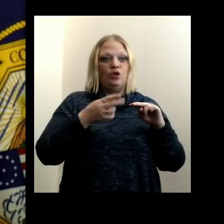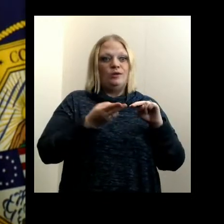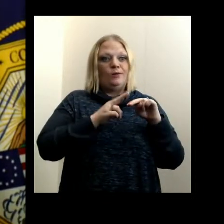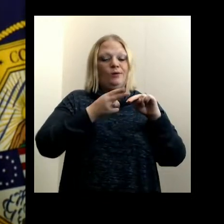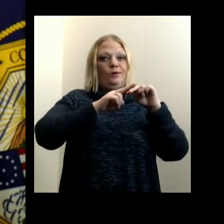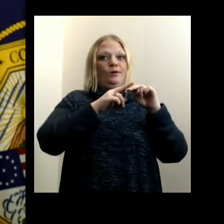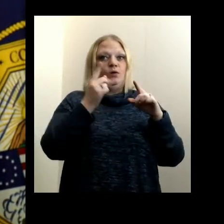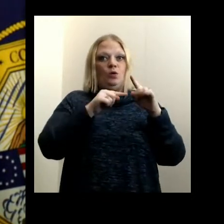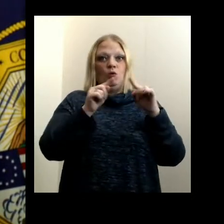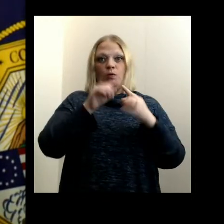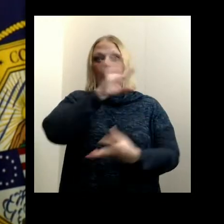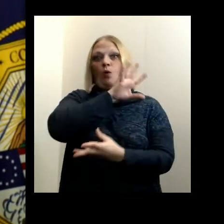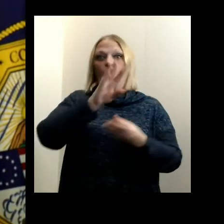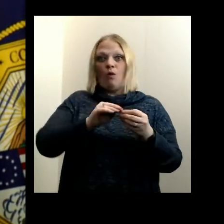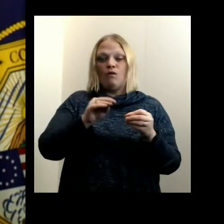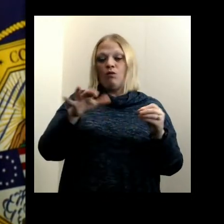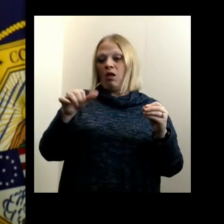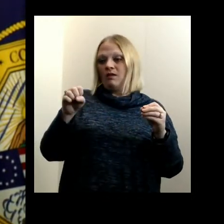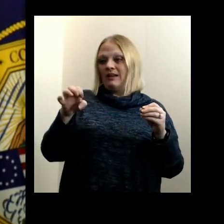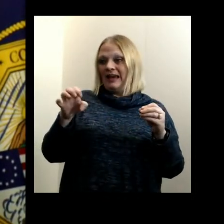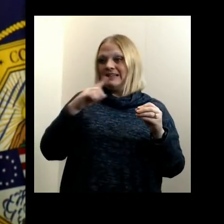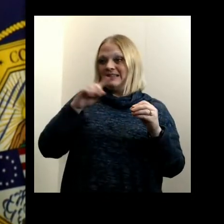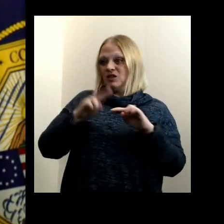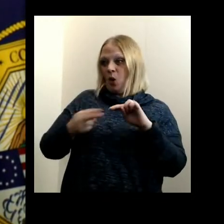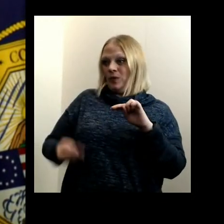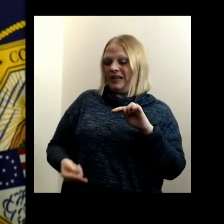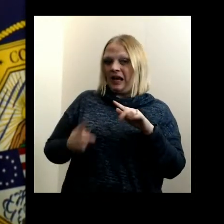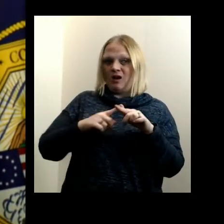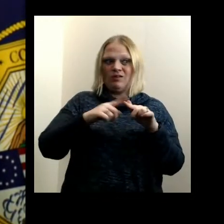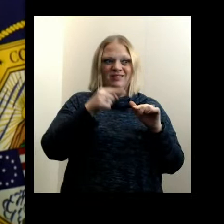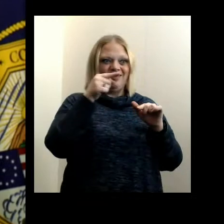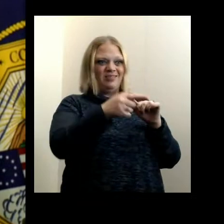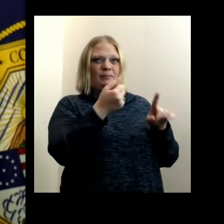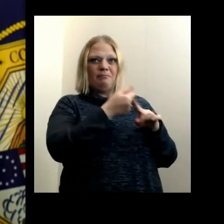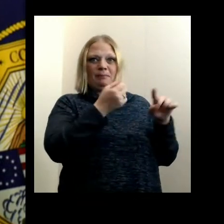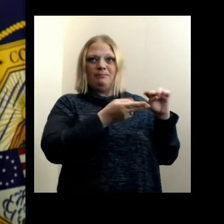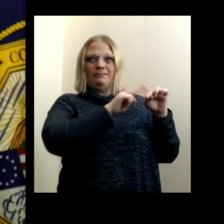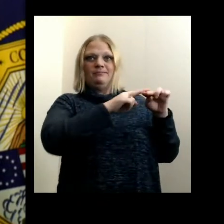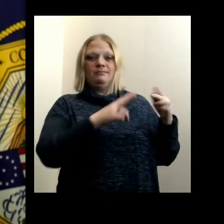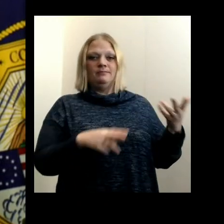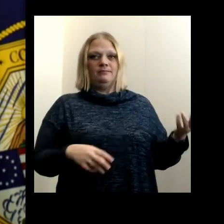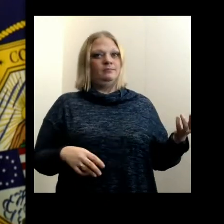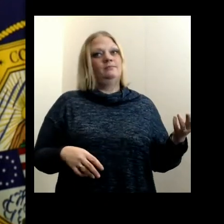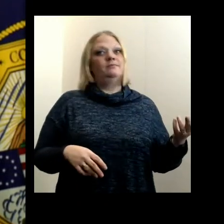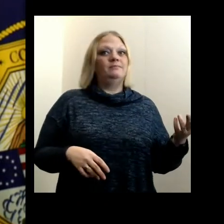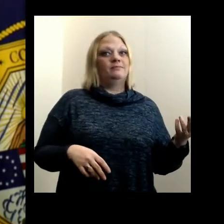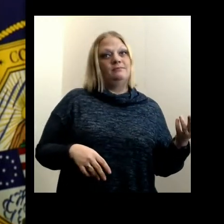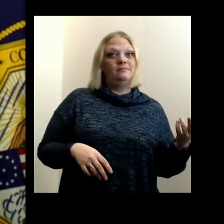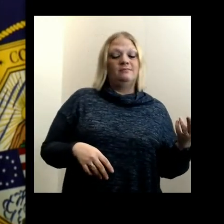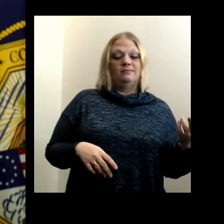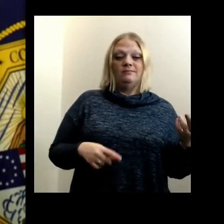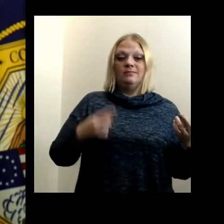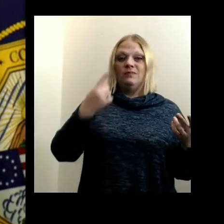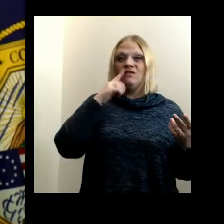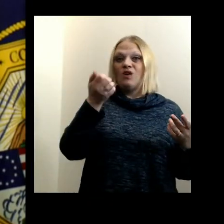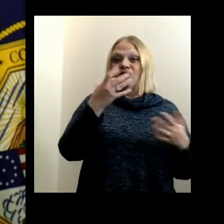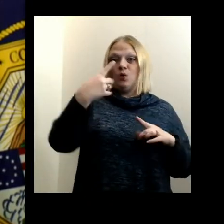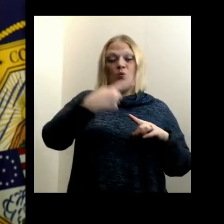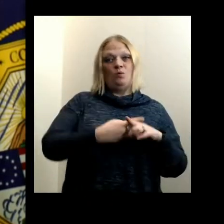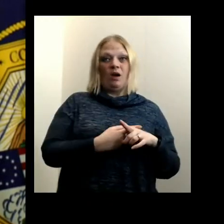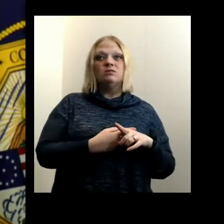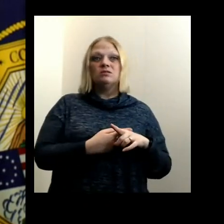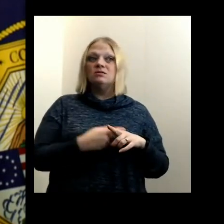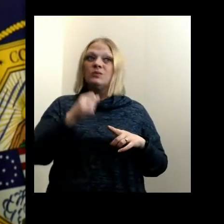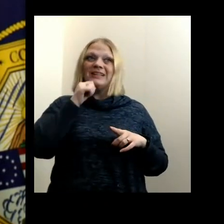when our overall caseload's going down. And that's, I think, another thing that's concerning is we didn't really see in the last couple months or so as